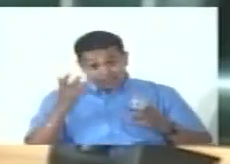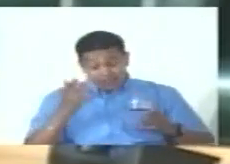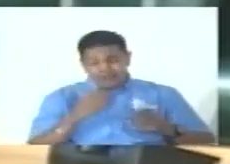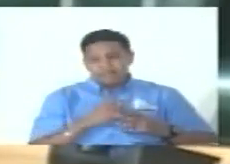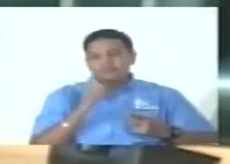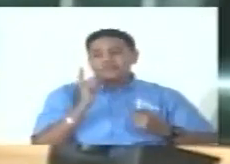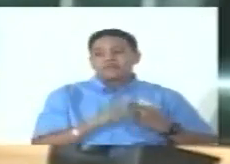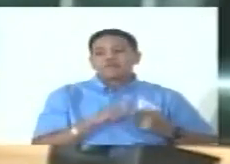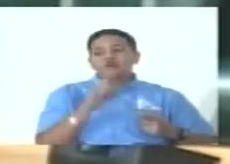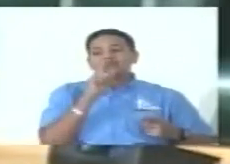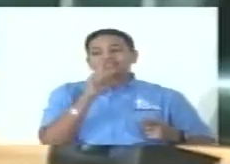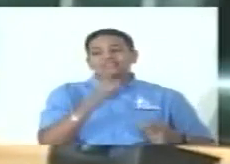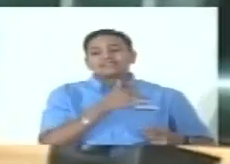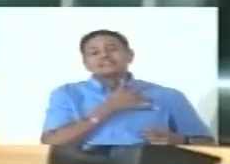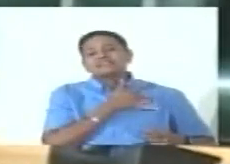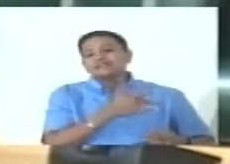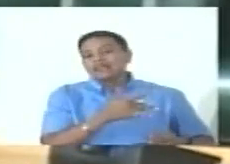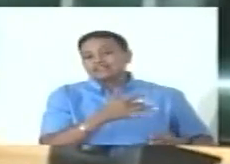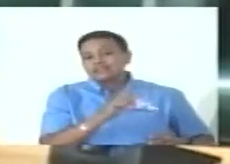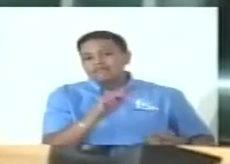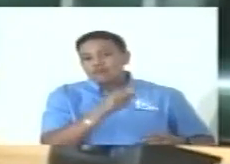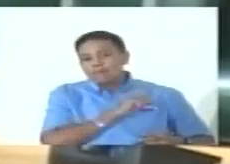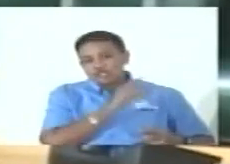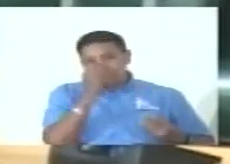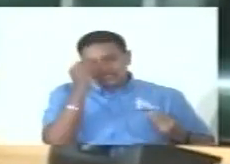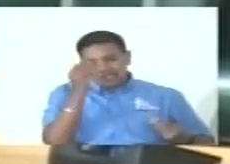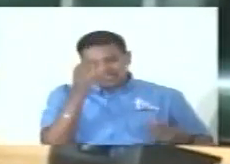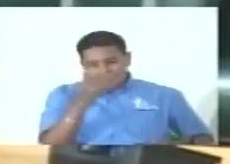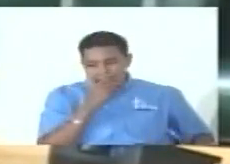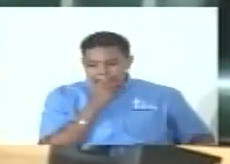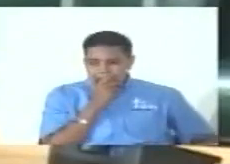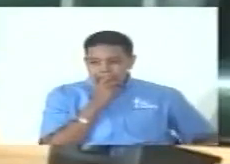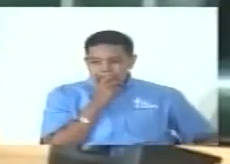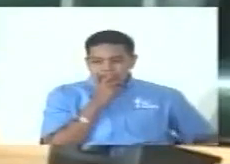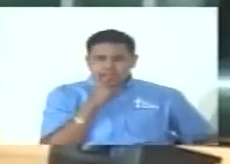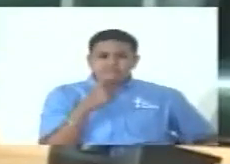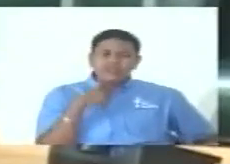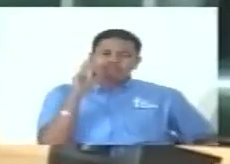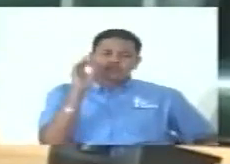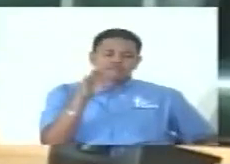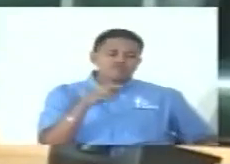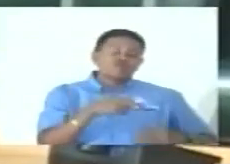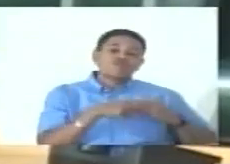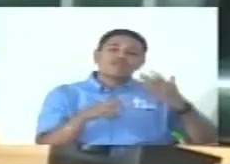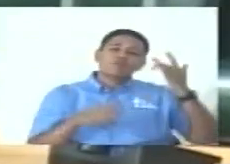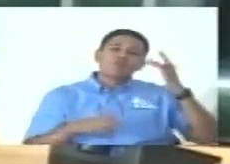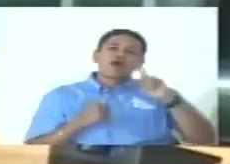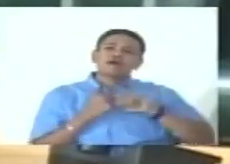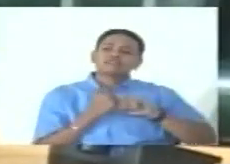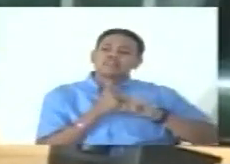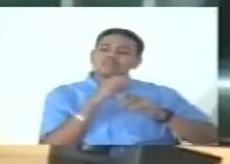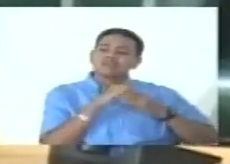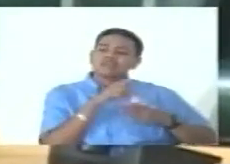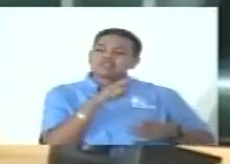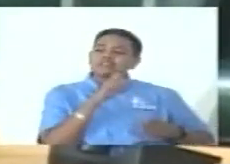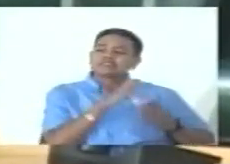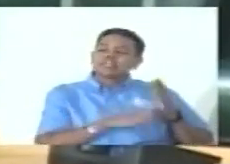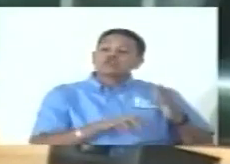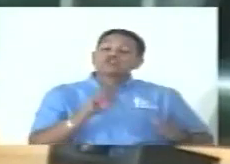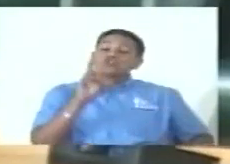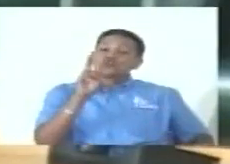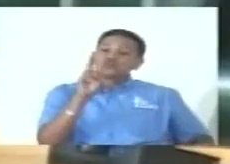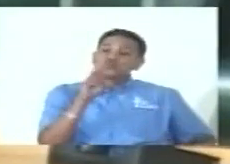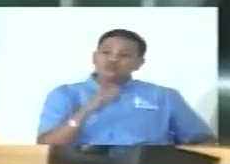and sensitive personal data. And I make reference to it because in Section 2,